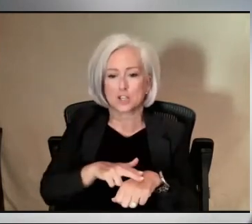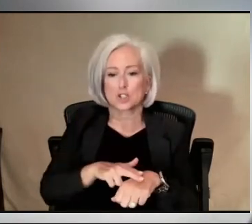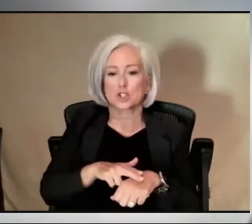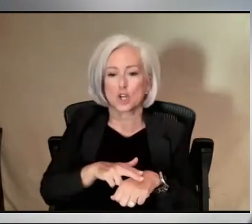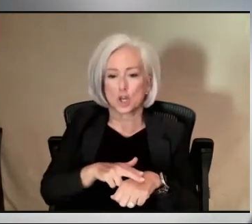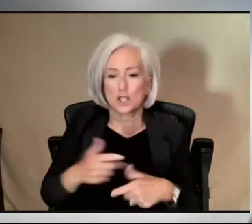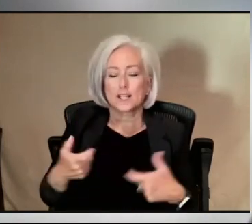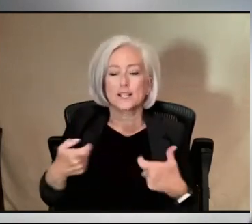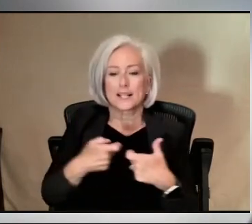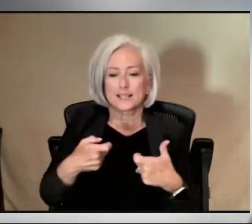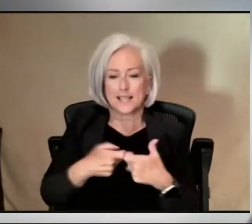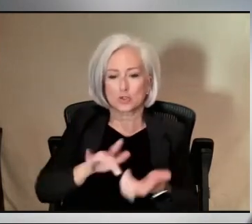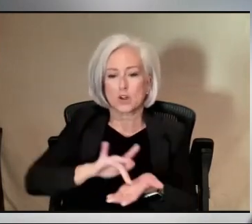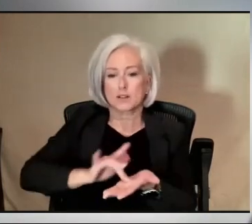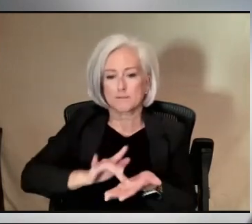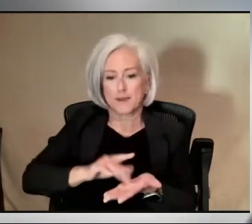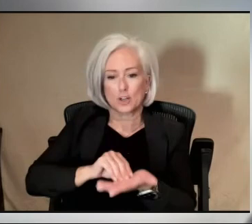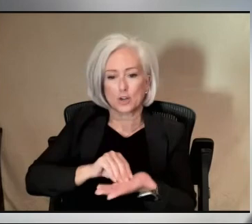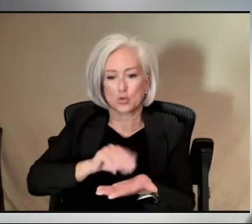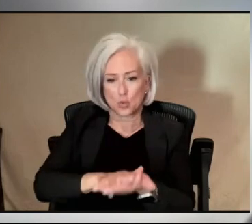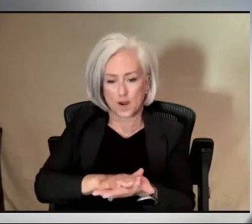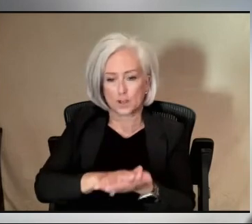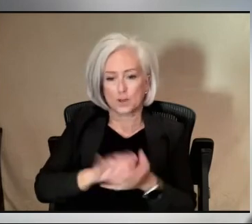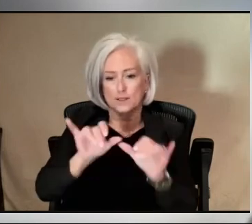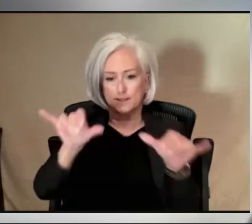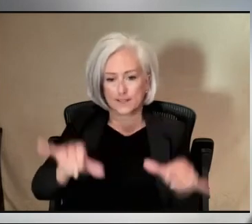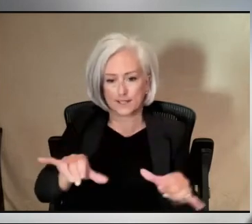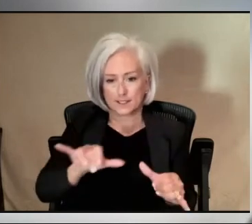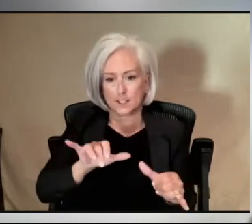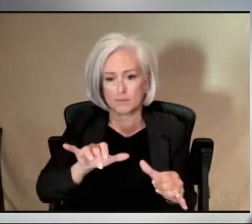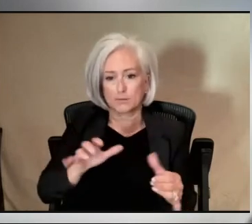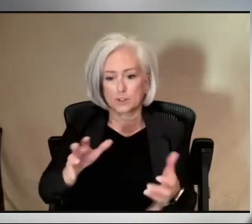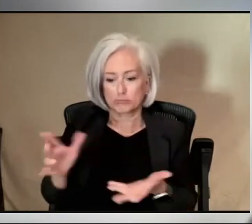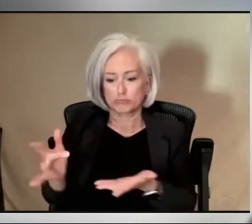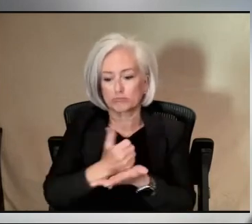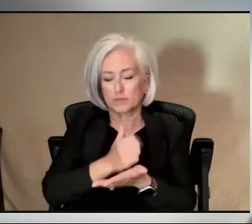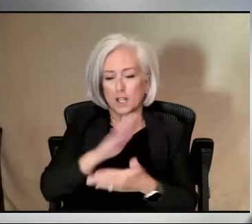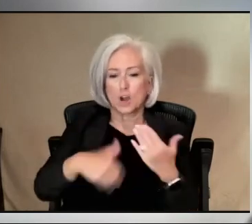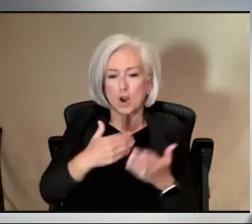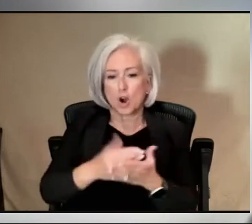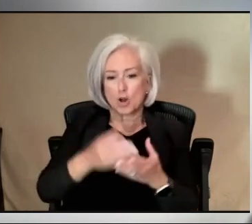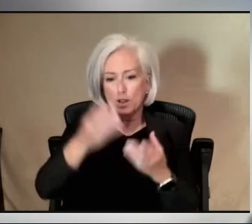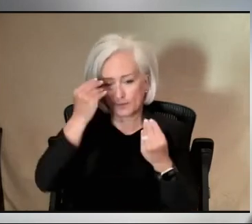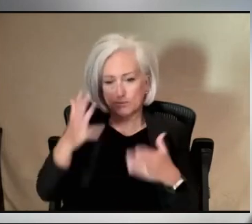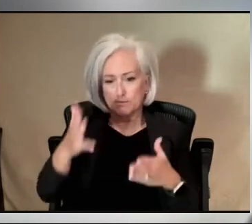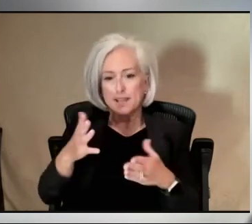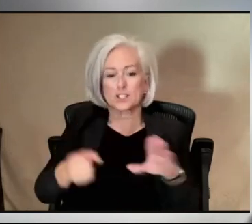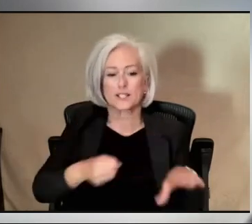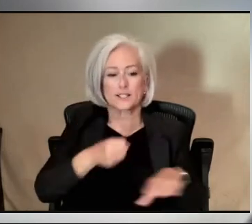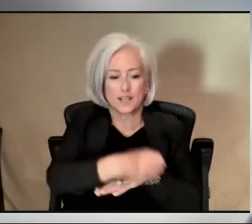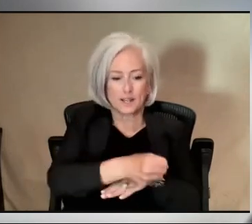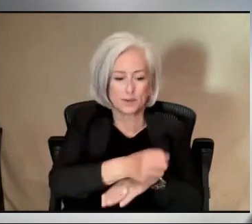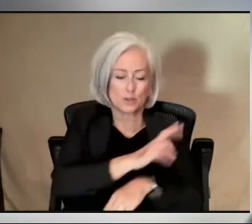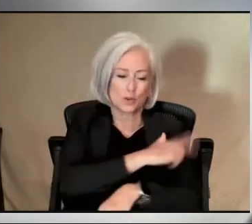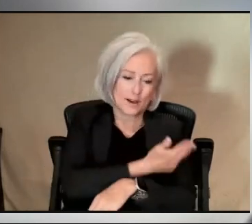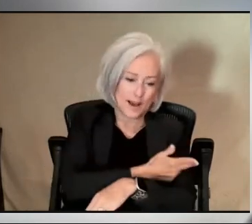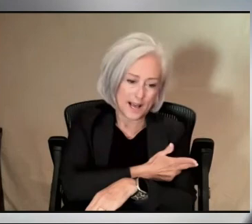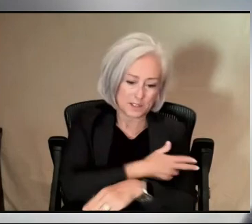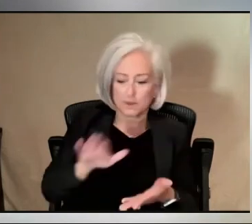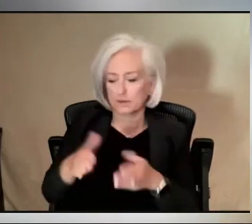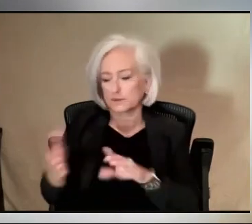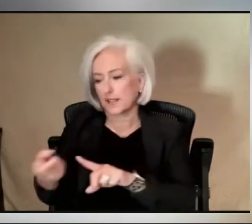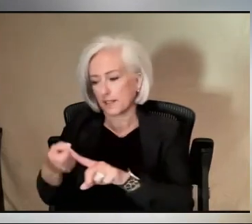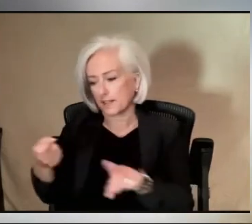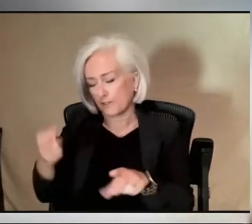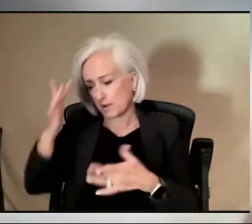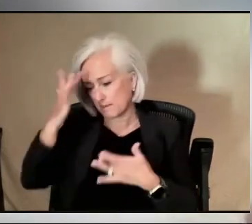medical record system where they can capture hospital admissions, deaths due to COVID, et cetera. And what they can tell us is that